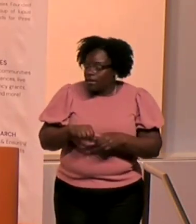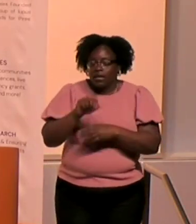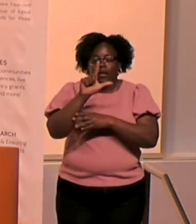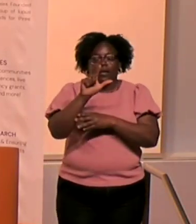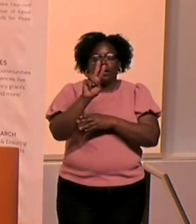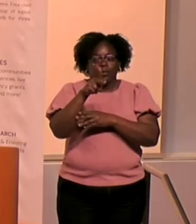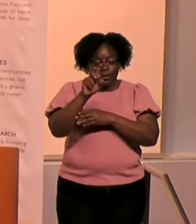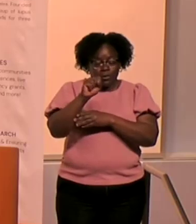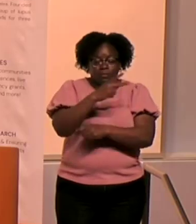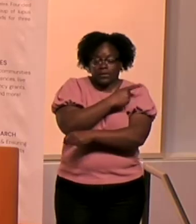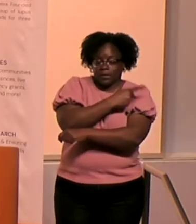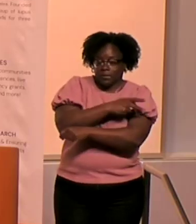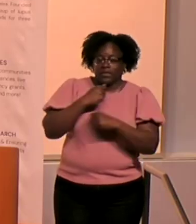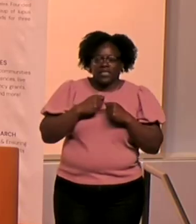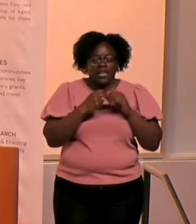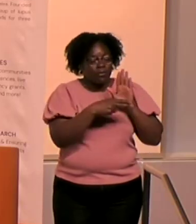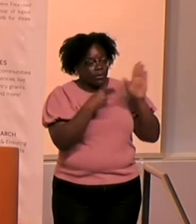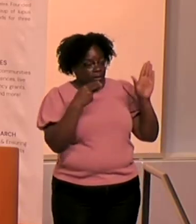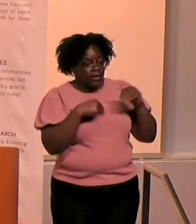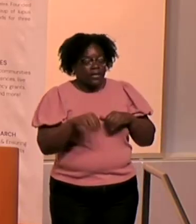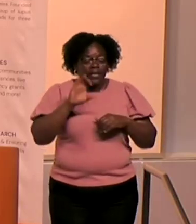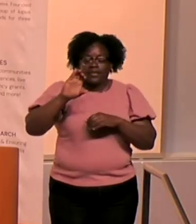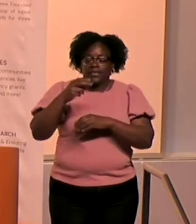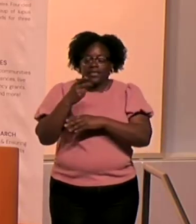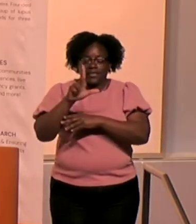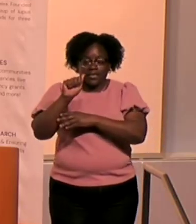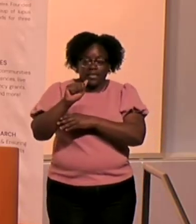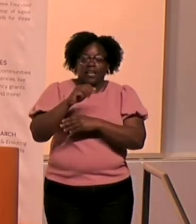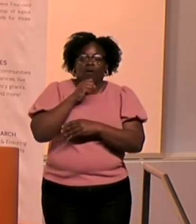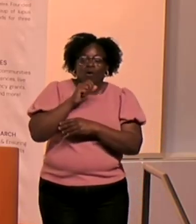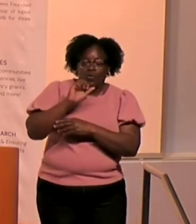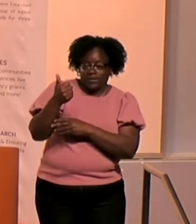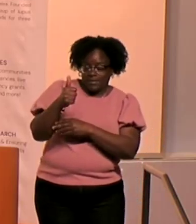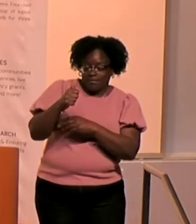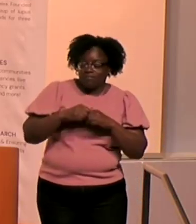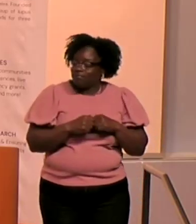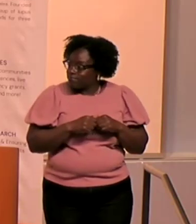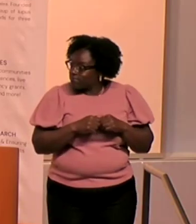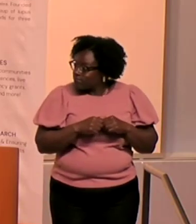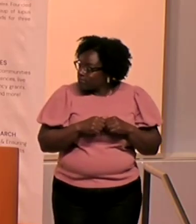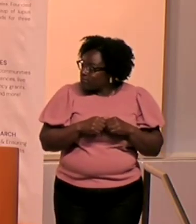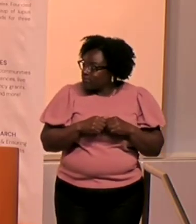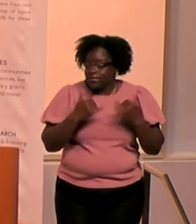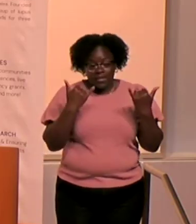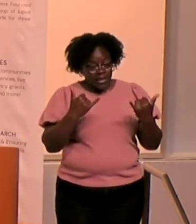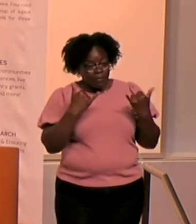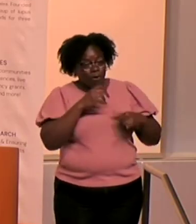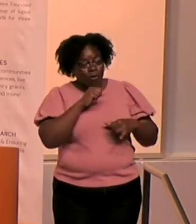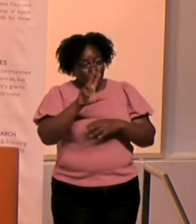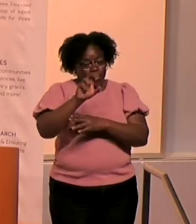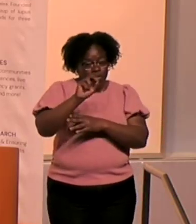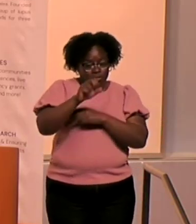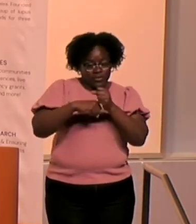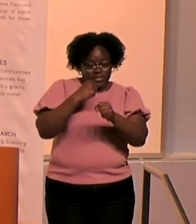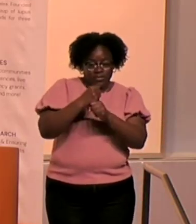patient as well. I was diagnosed at CHLA at the age of 10, and I am now 30 years old. So I've